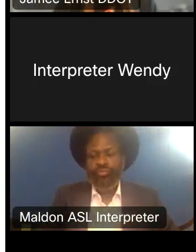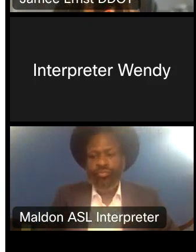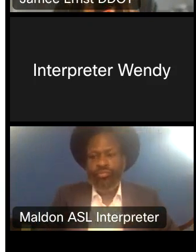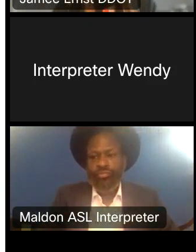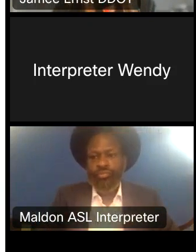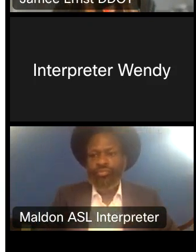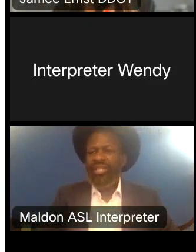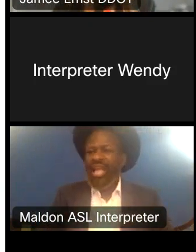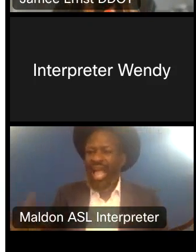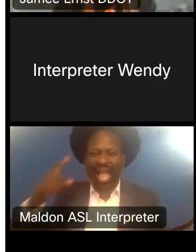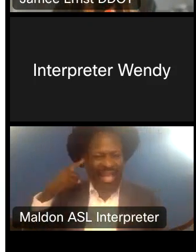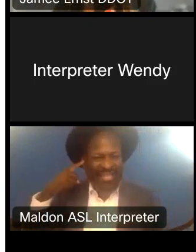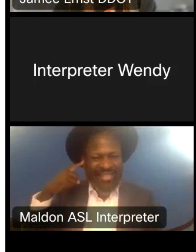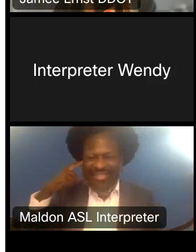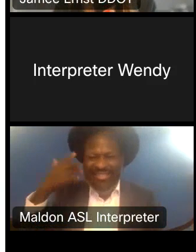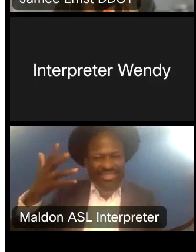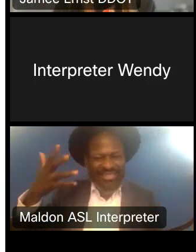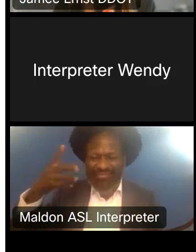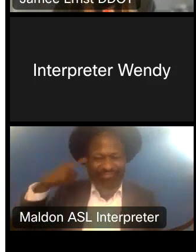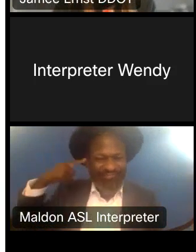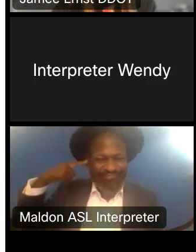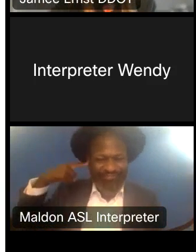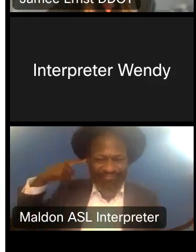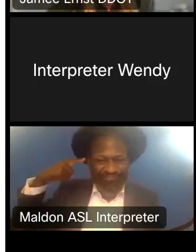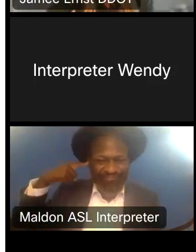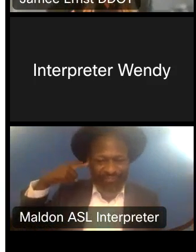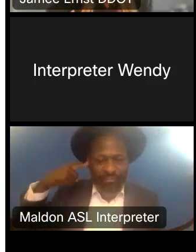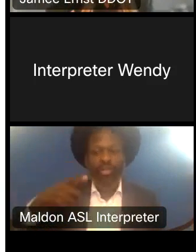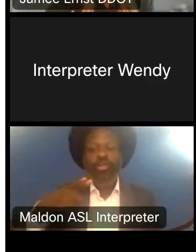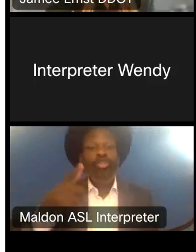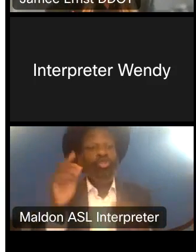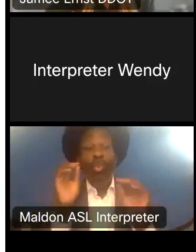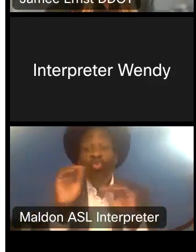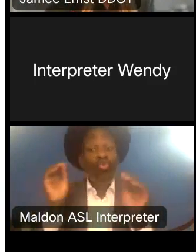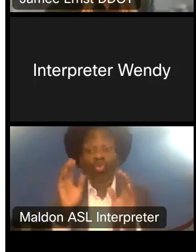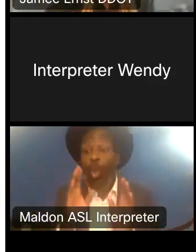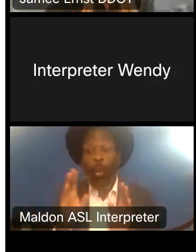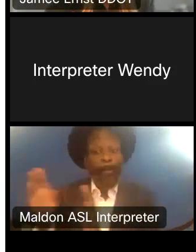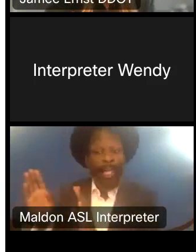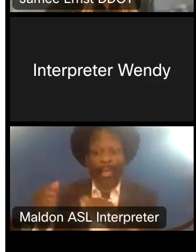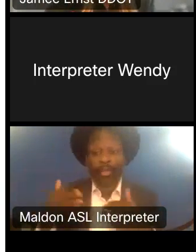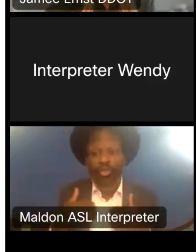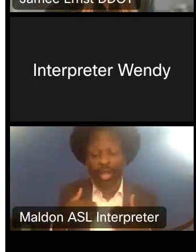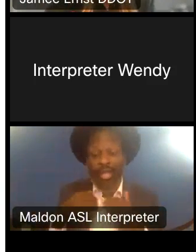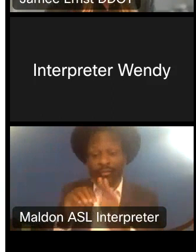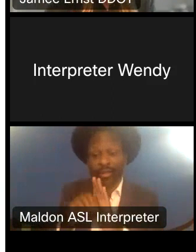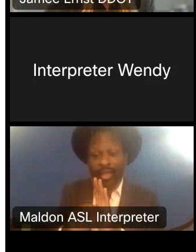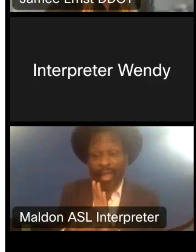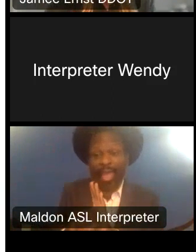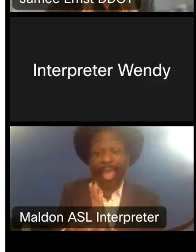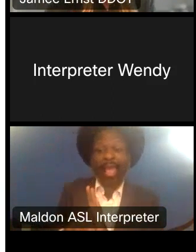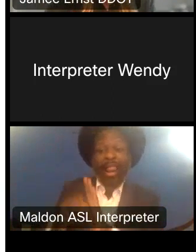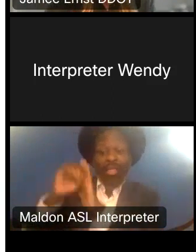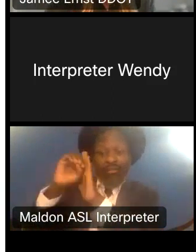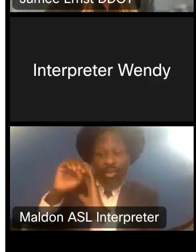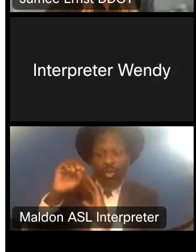Sorry, I'm still having a little bit of a hard time hearing you. So there's no plan to have an elevator or some sort of direct access